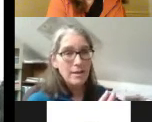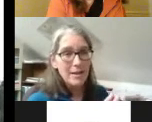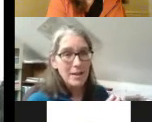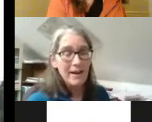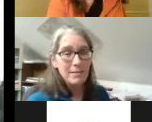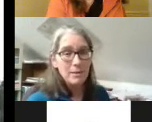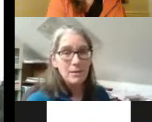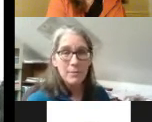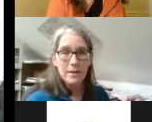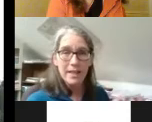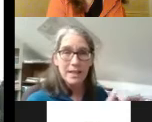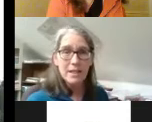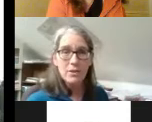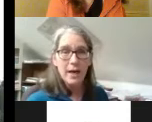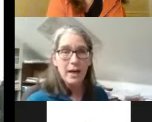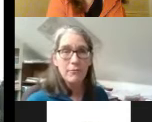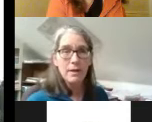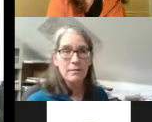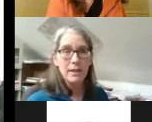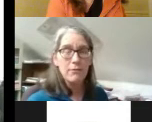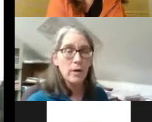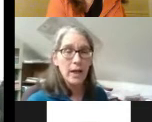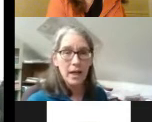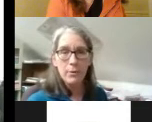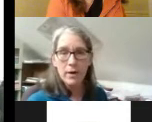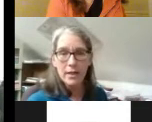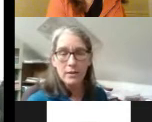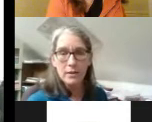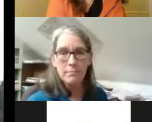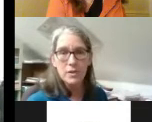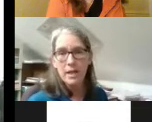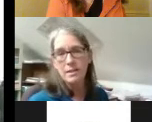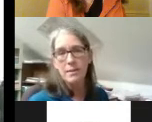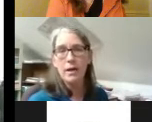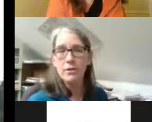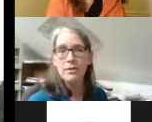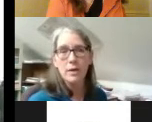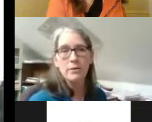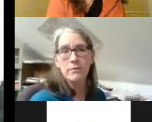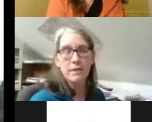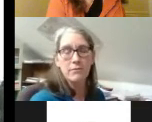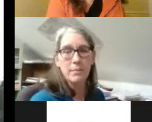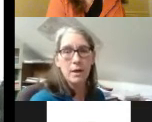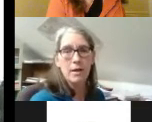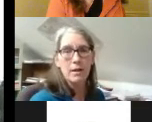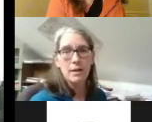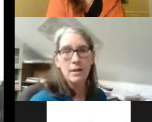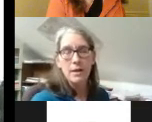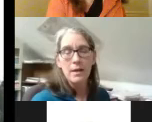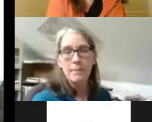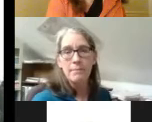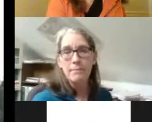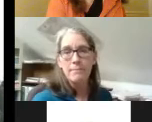even 1 is valuable, but ideally you'd have like 4 to 8 per acre, spaced about 100 to 150 feet apart.